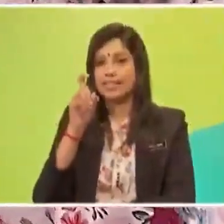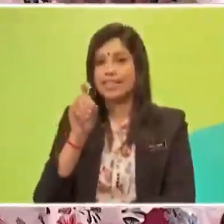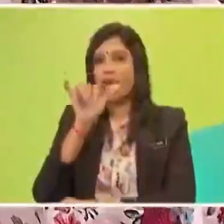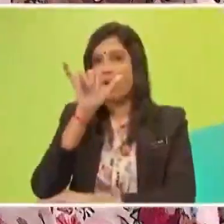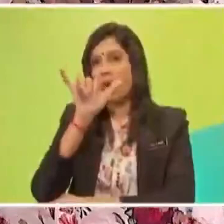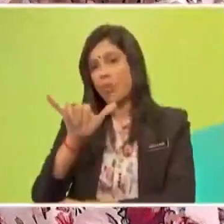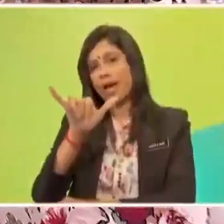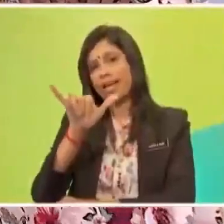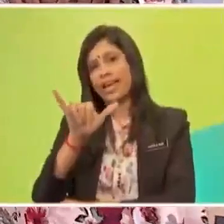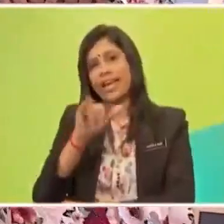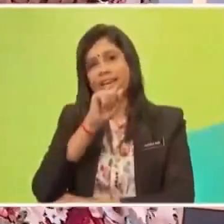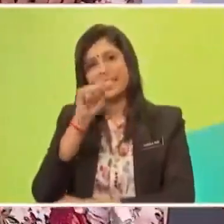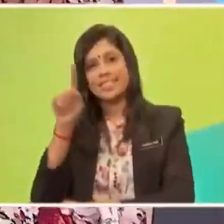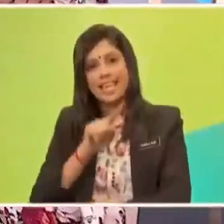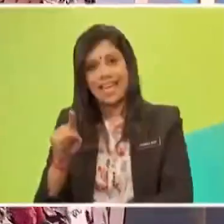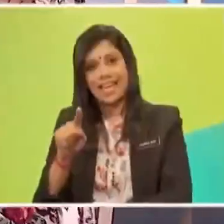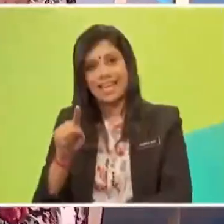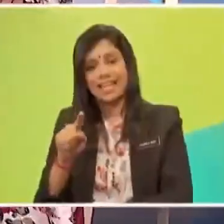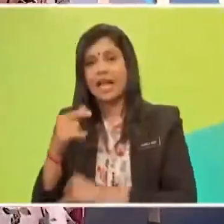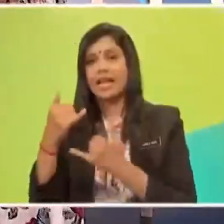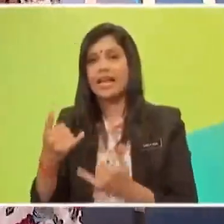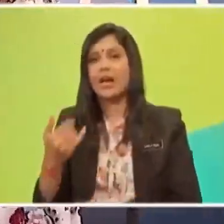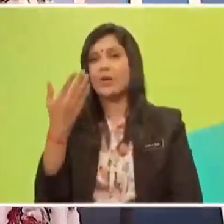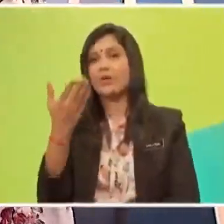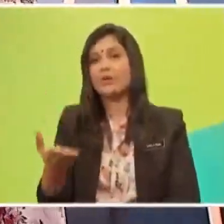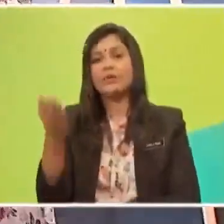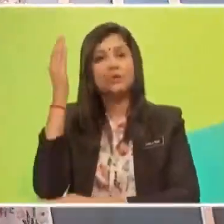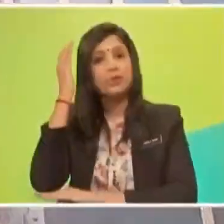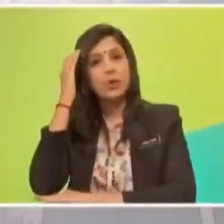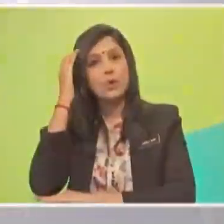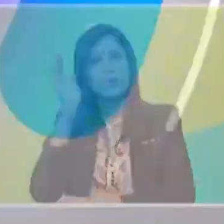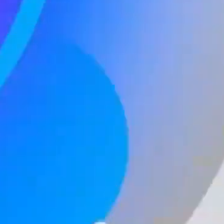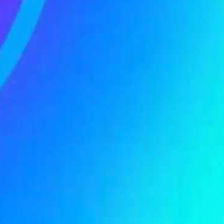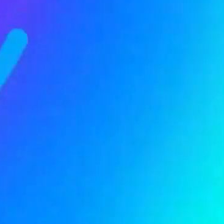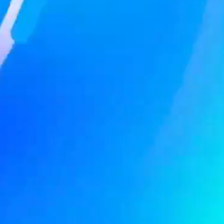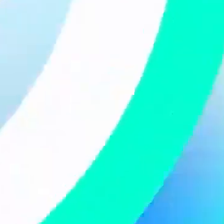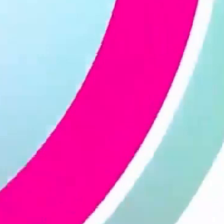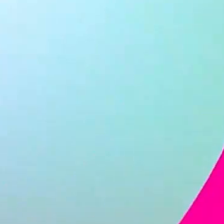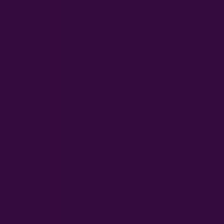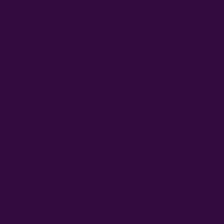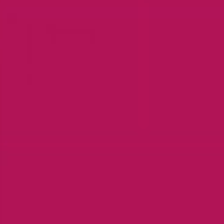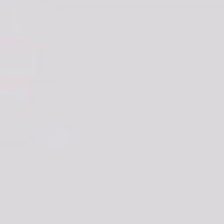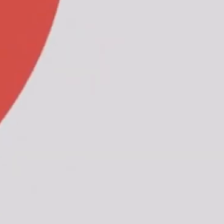W-X Y and Z. Now you know.